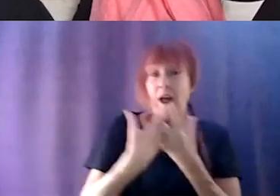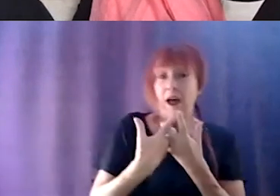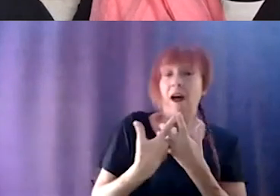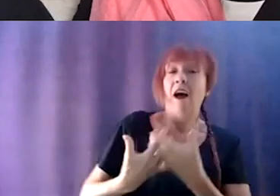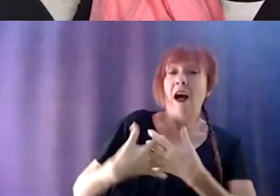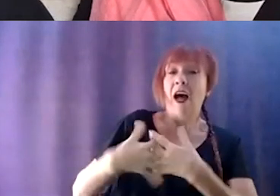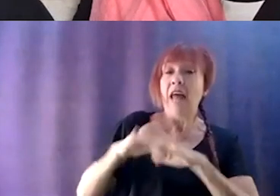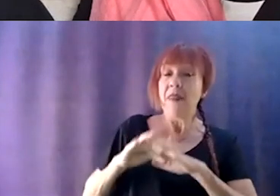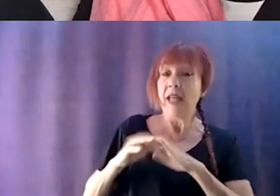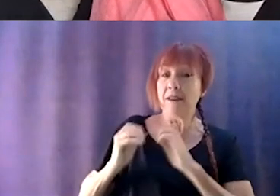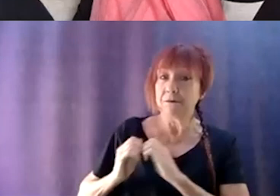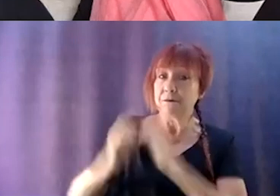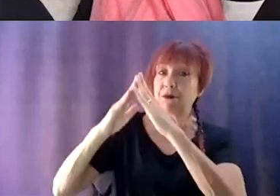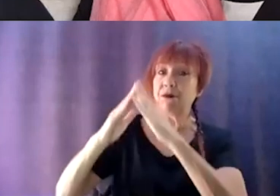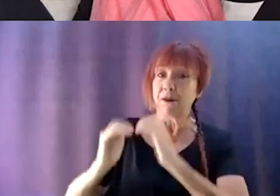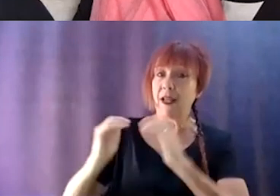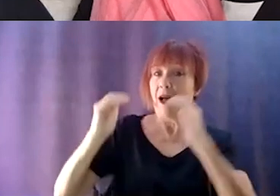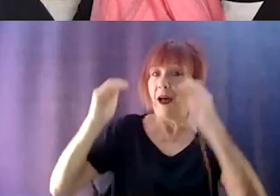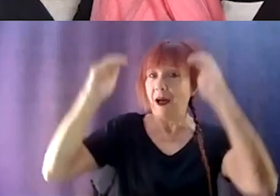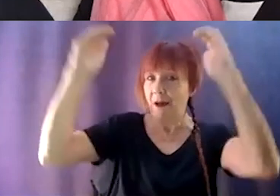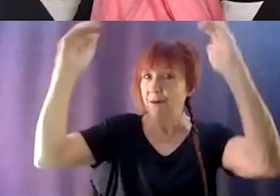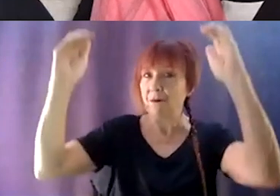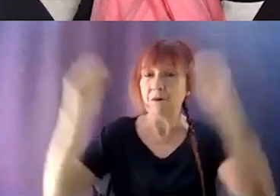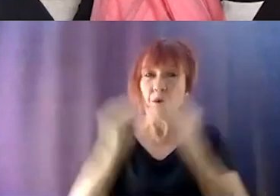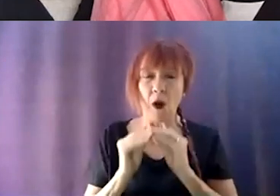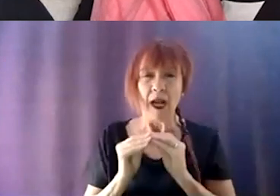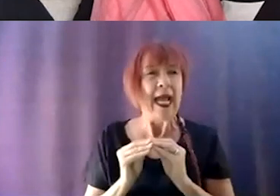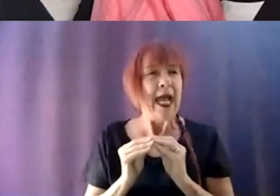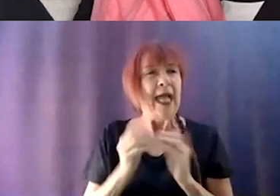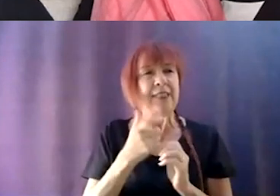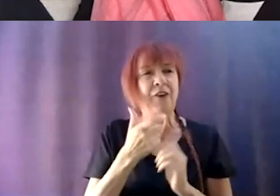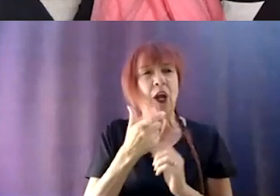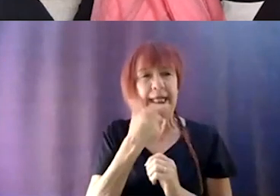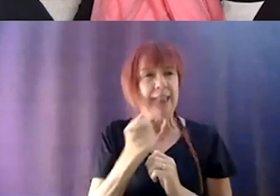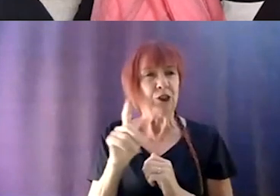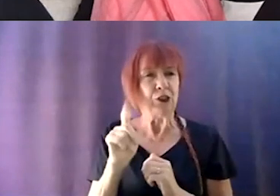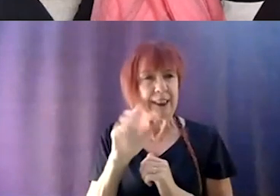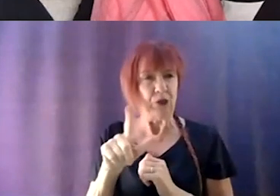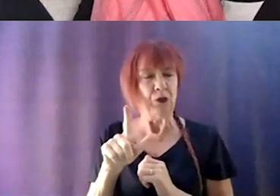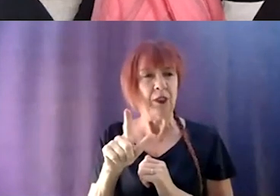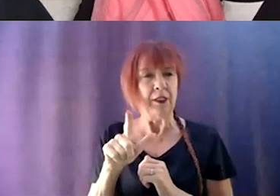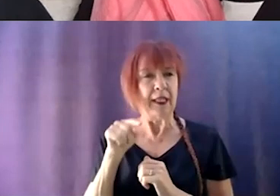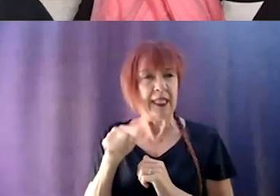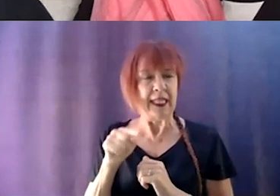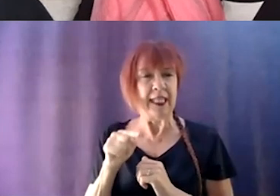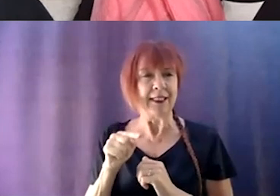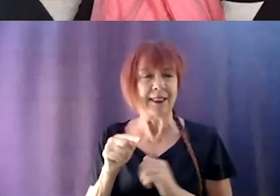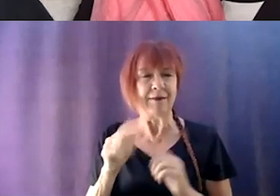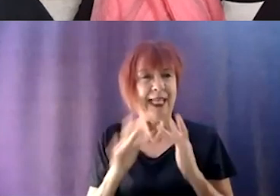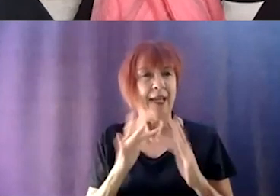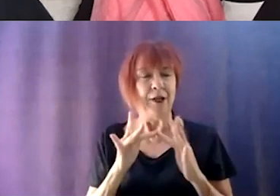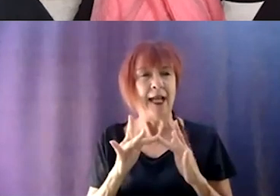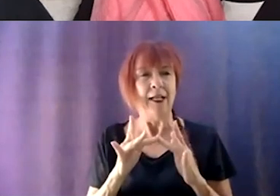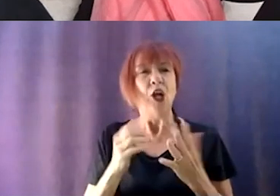their consciousness as well. It's an amazing tool for to elevate the consciousness that we have now. It's beautiful. Yeah, thank